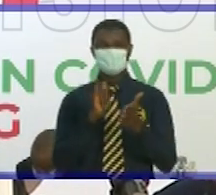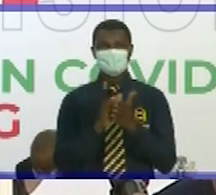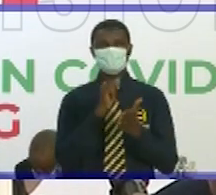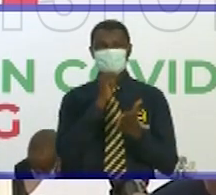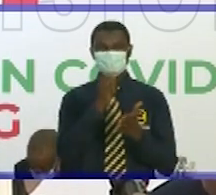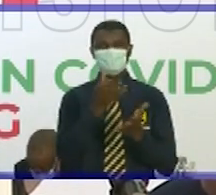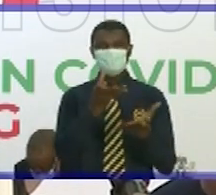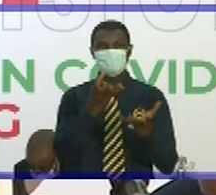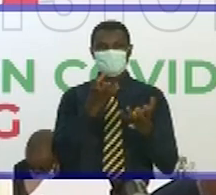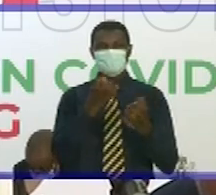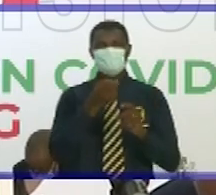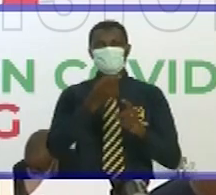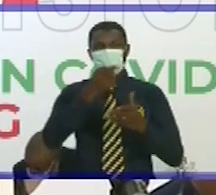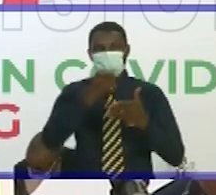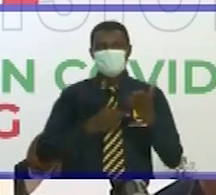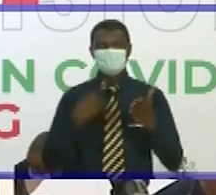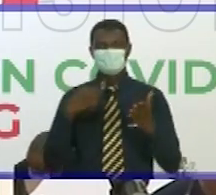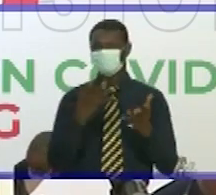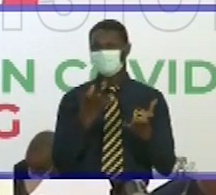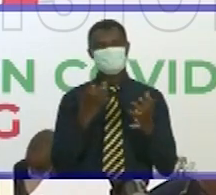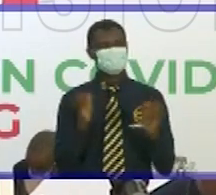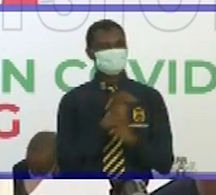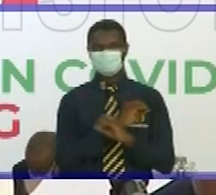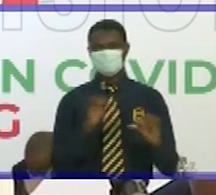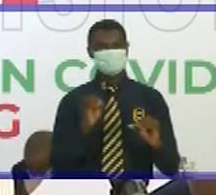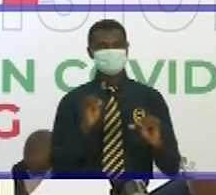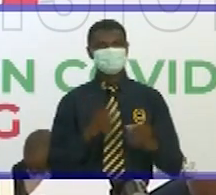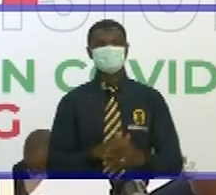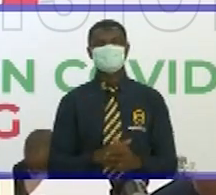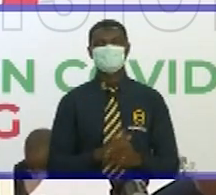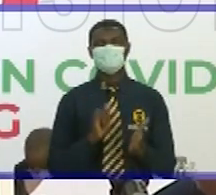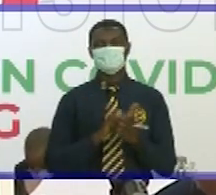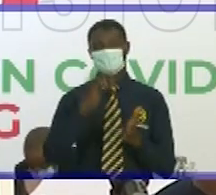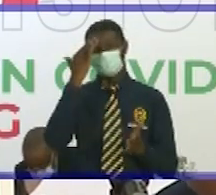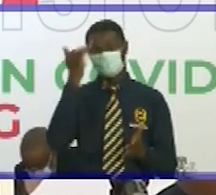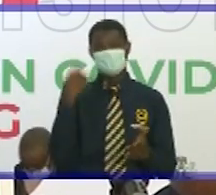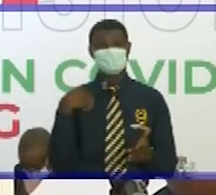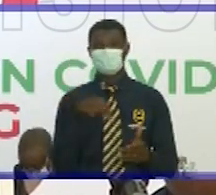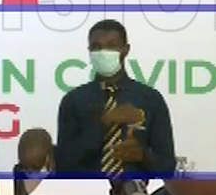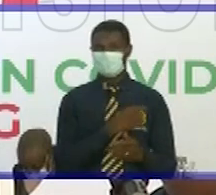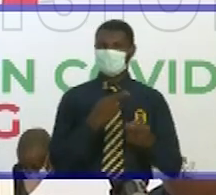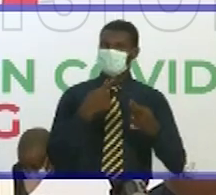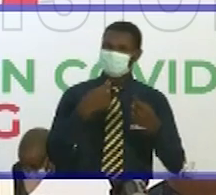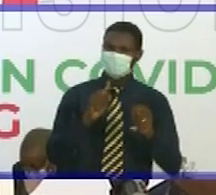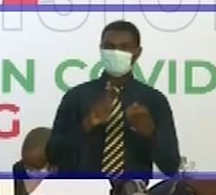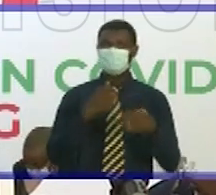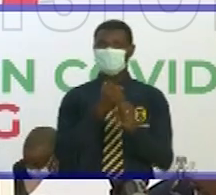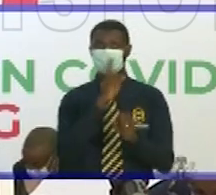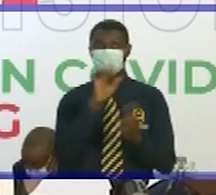rara. Ide yi ni a ti n gbe igbese lati ri